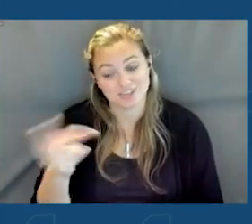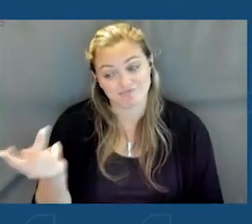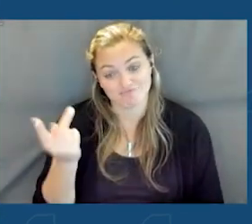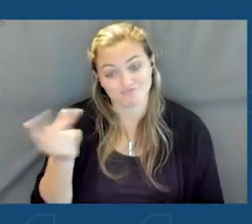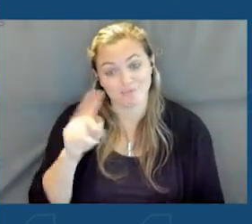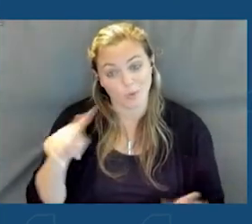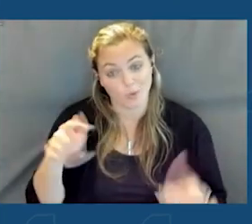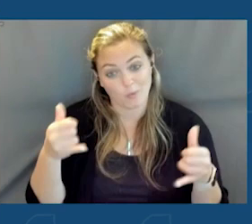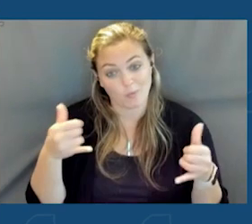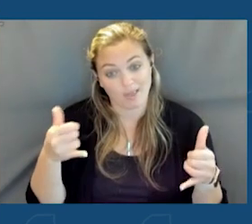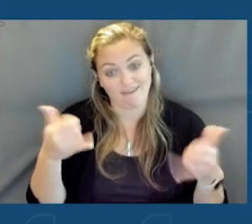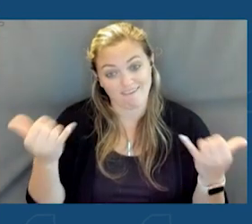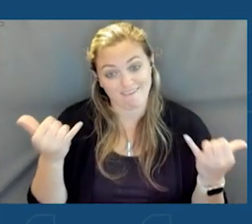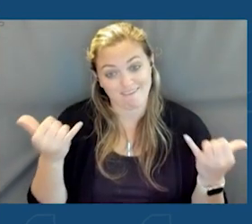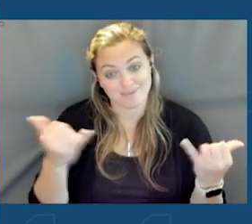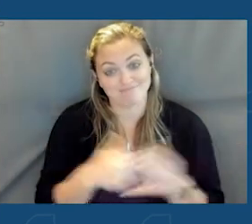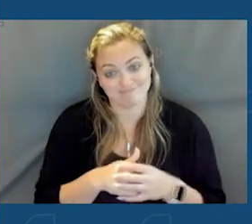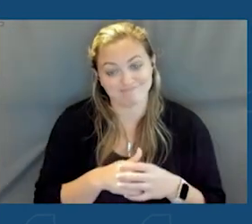now.